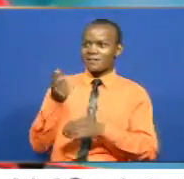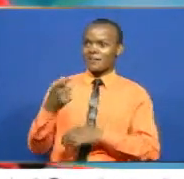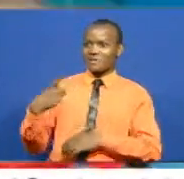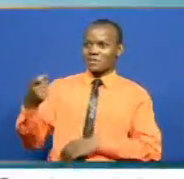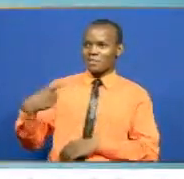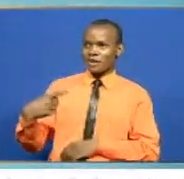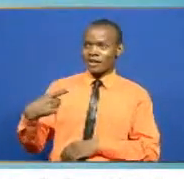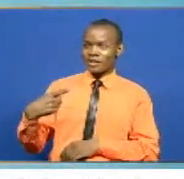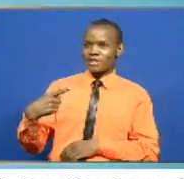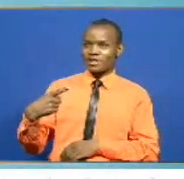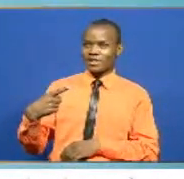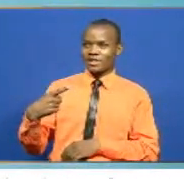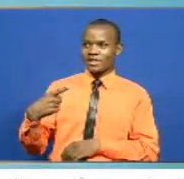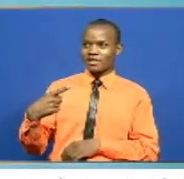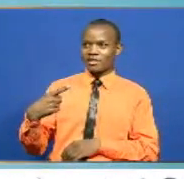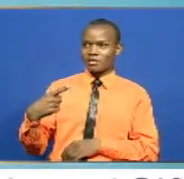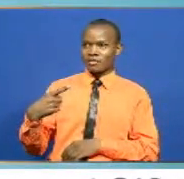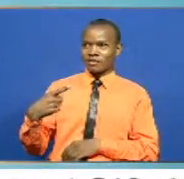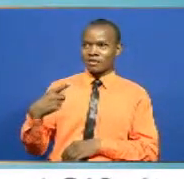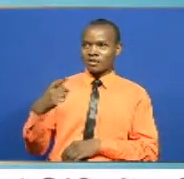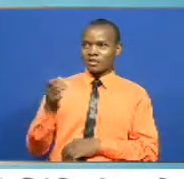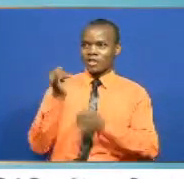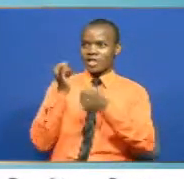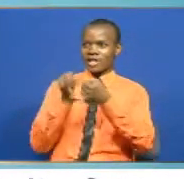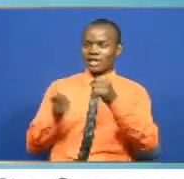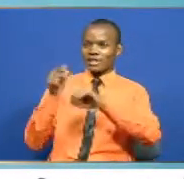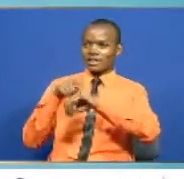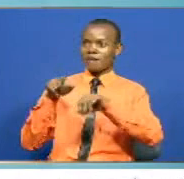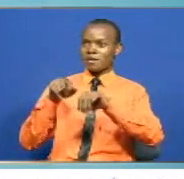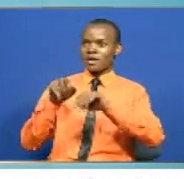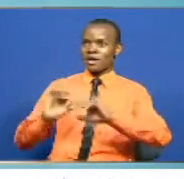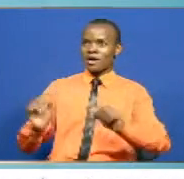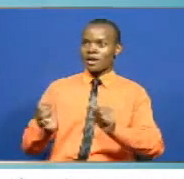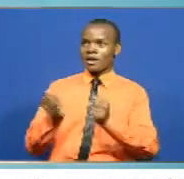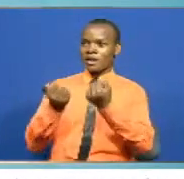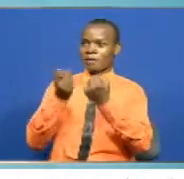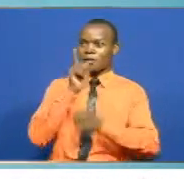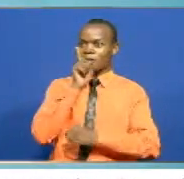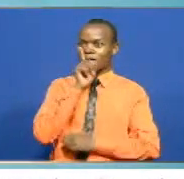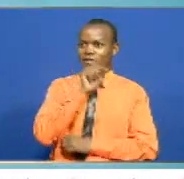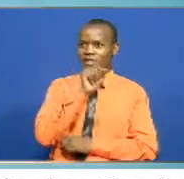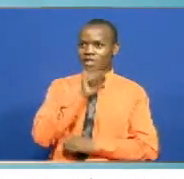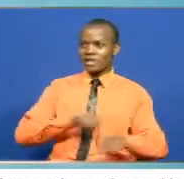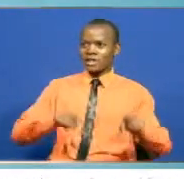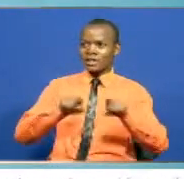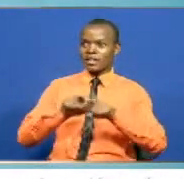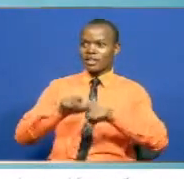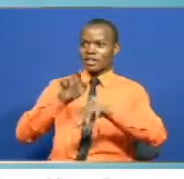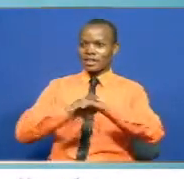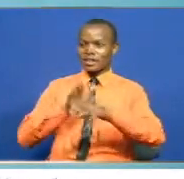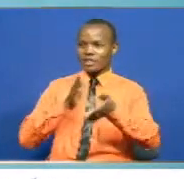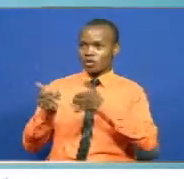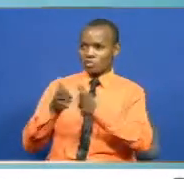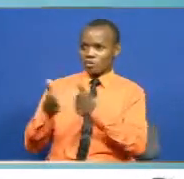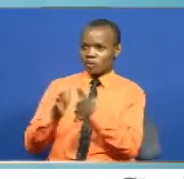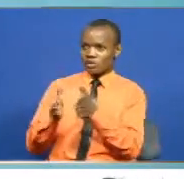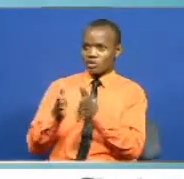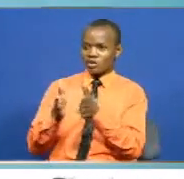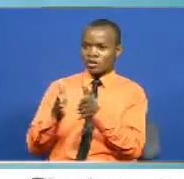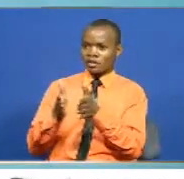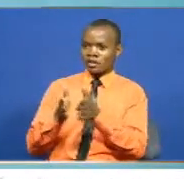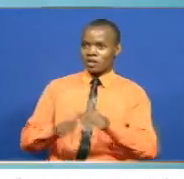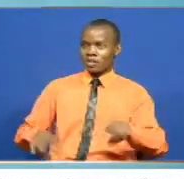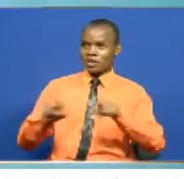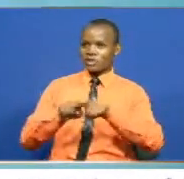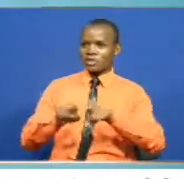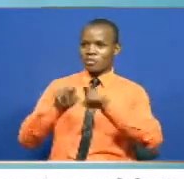know, like that's the last time that happened. And for me, just to be able to get this opportunity and for me to